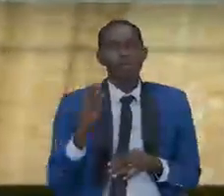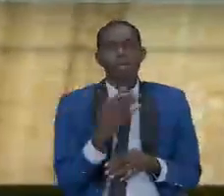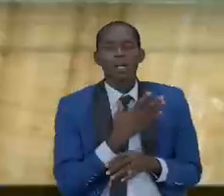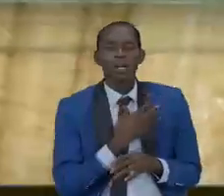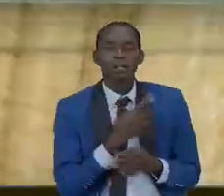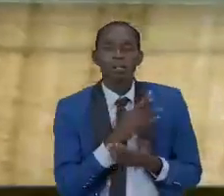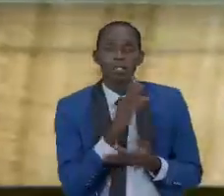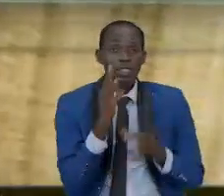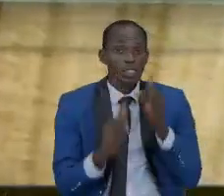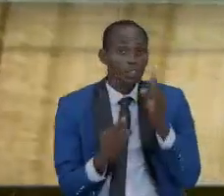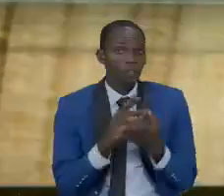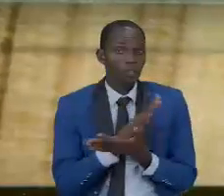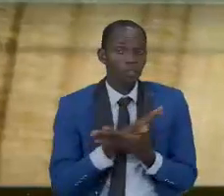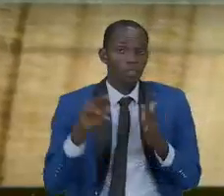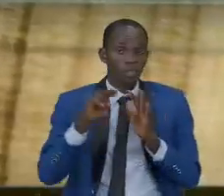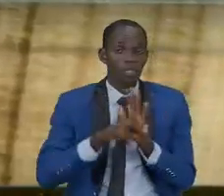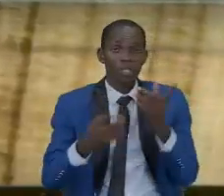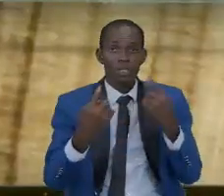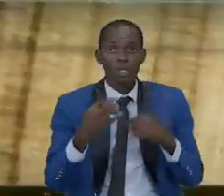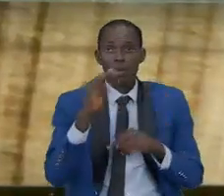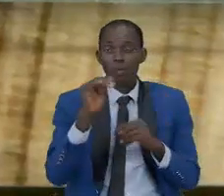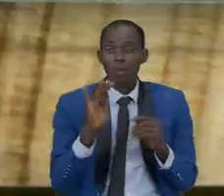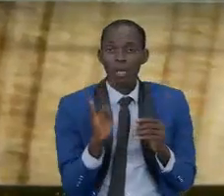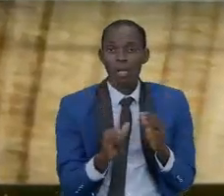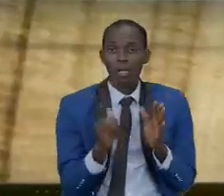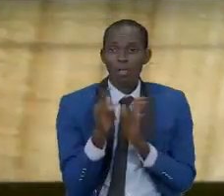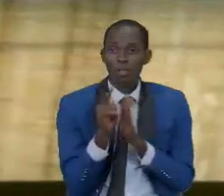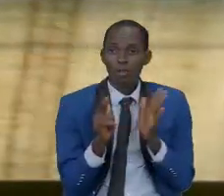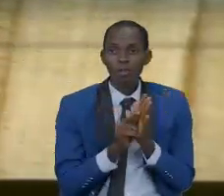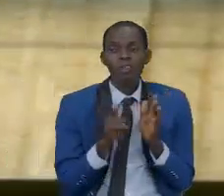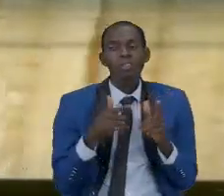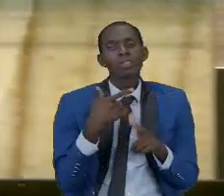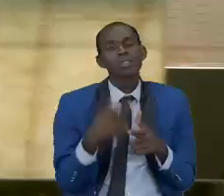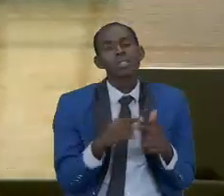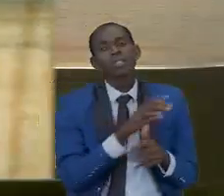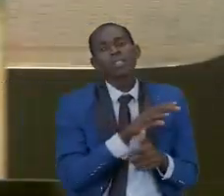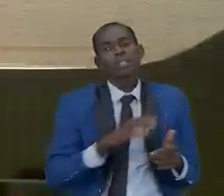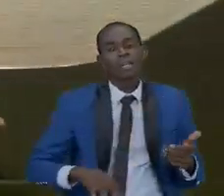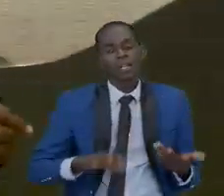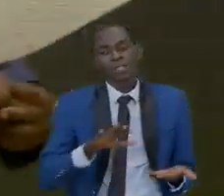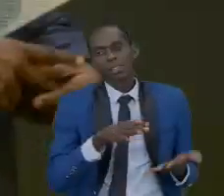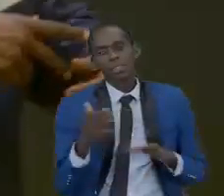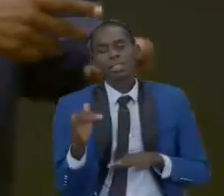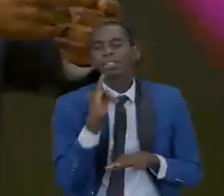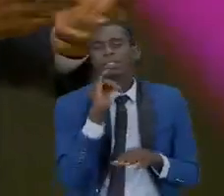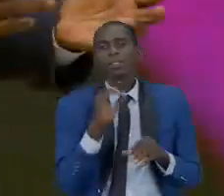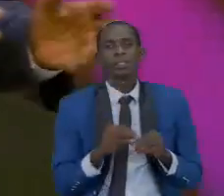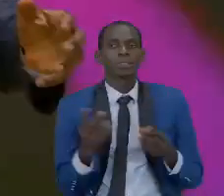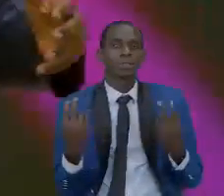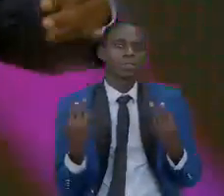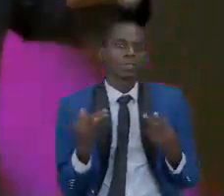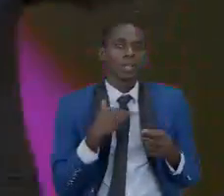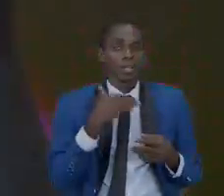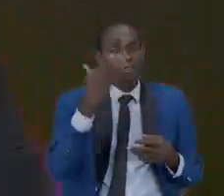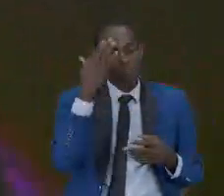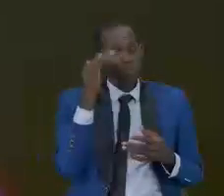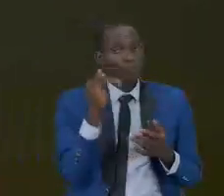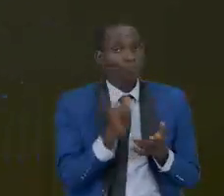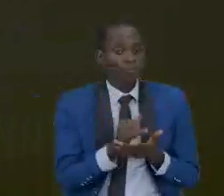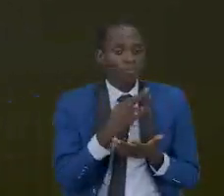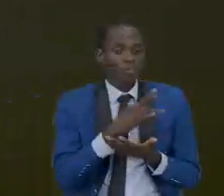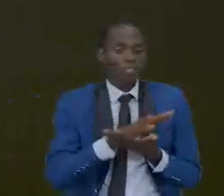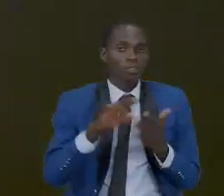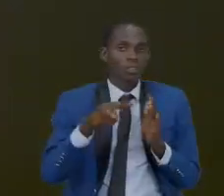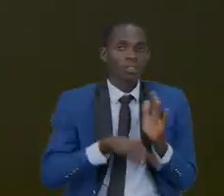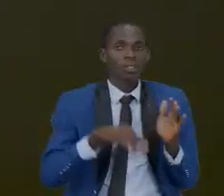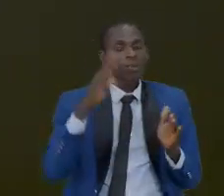Lord then Christ is dead in me what he's saying is I know that righteousness will not come